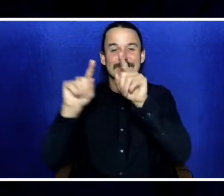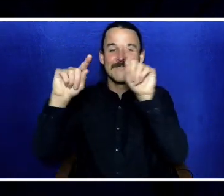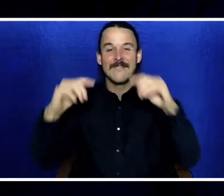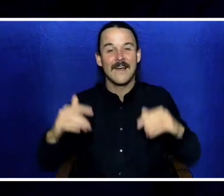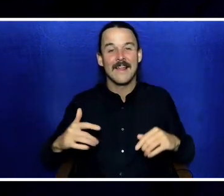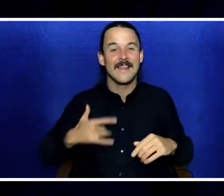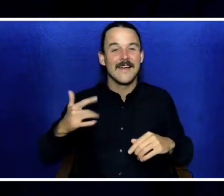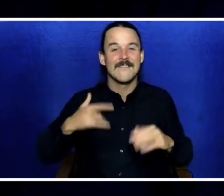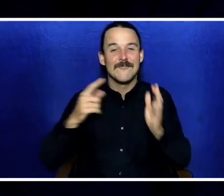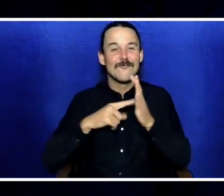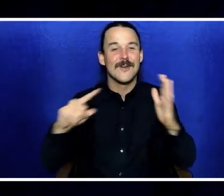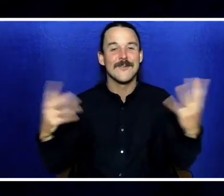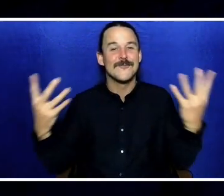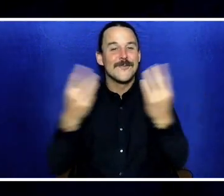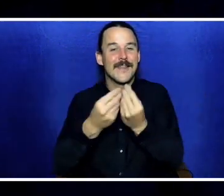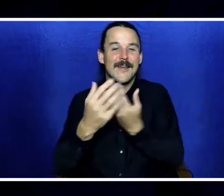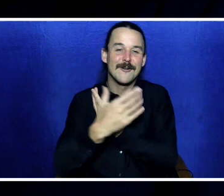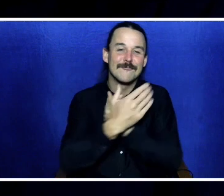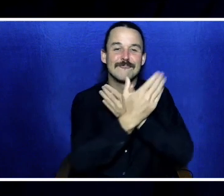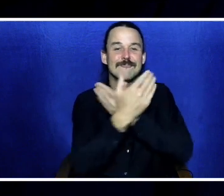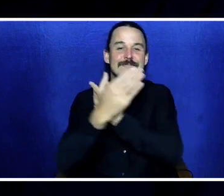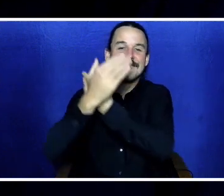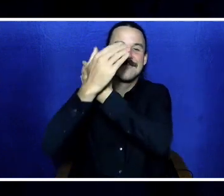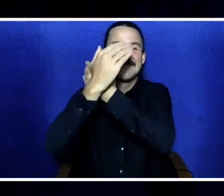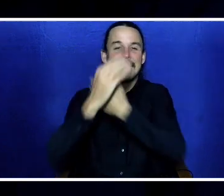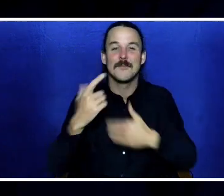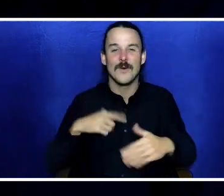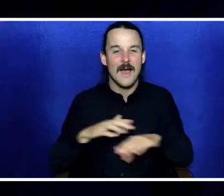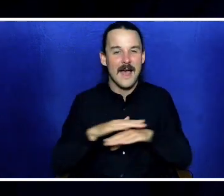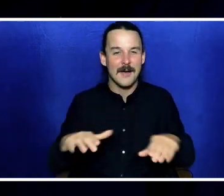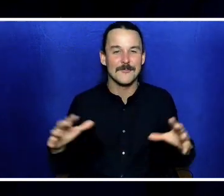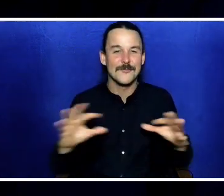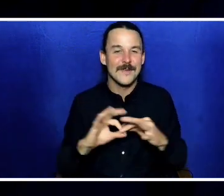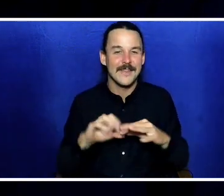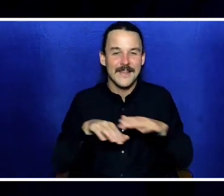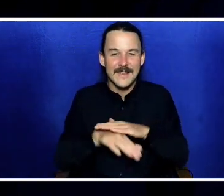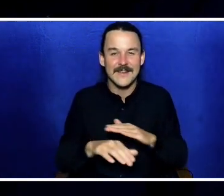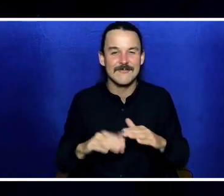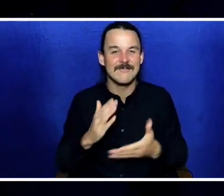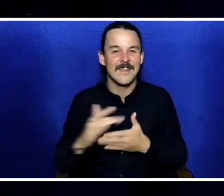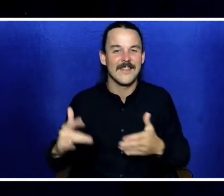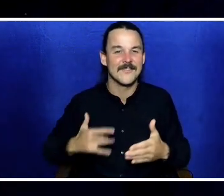two Chinese instruments as well as a small chamber orchestra. Dizi,